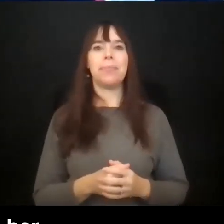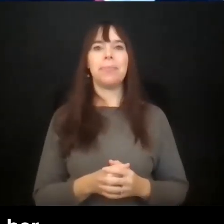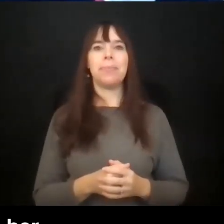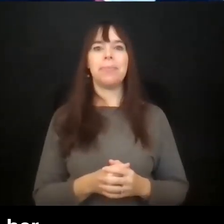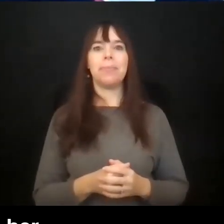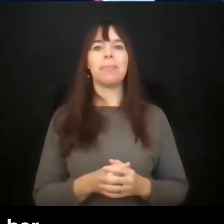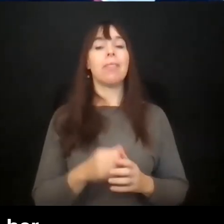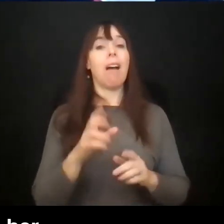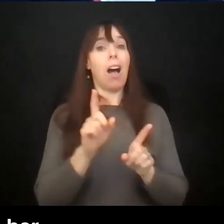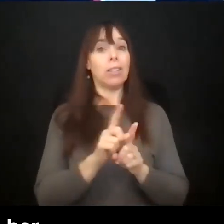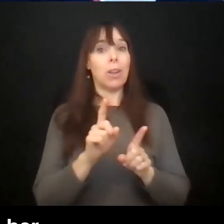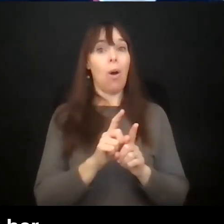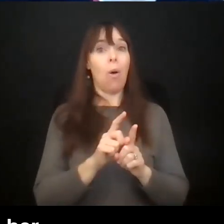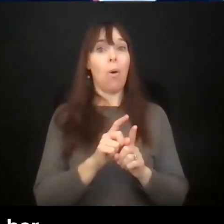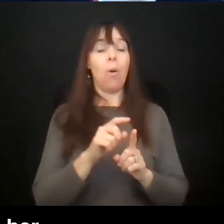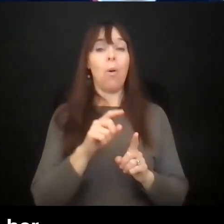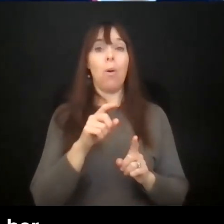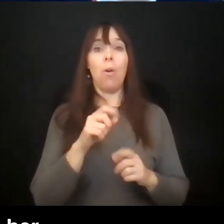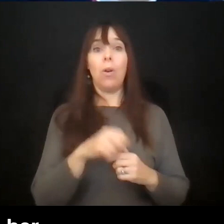By the way, she